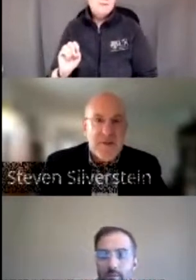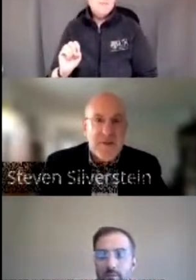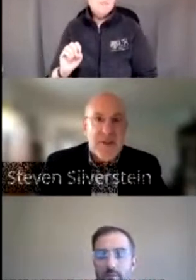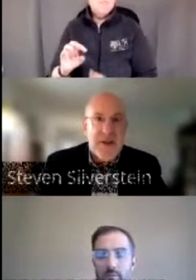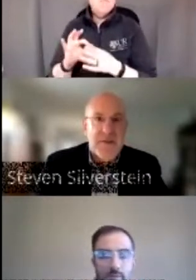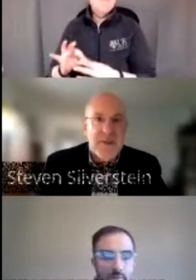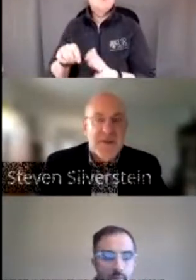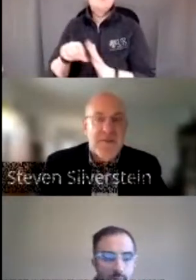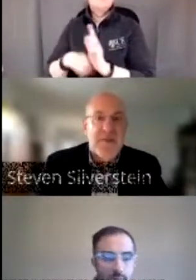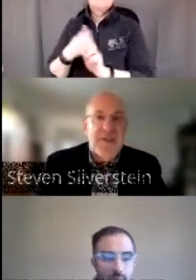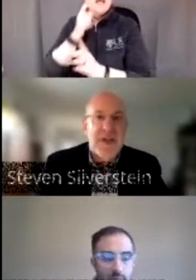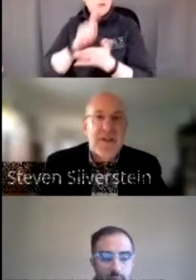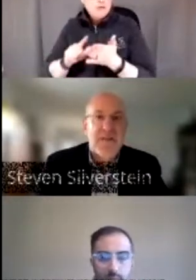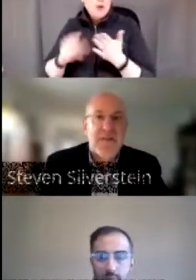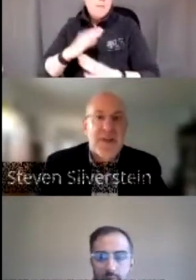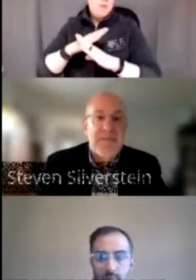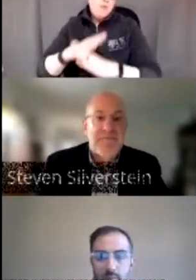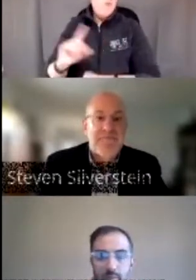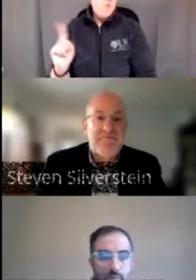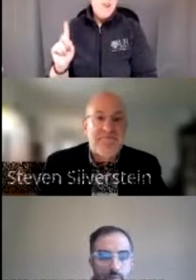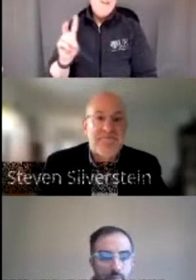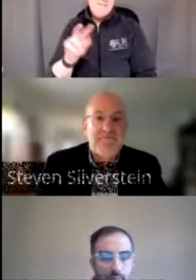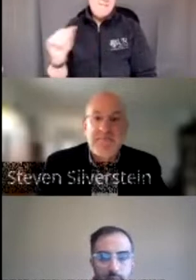for suicide research and prevention at the VA.